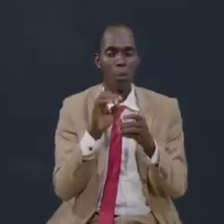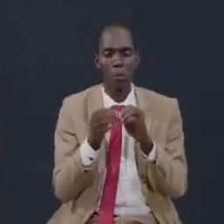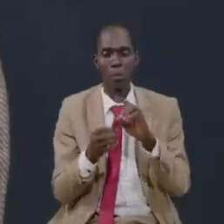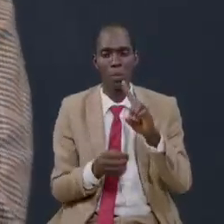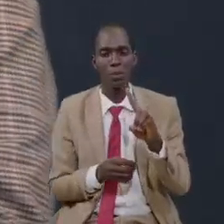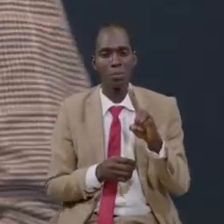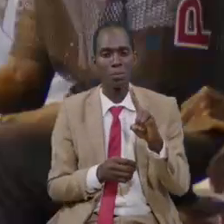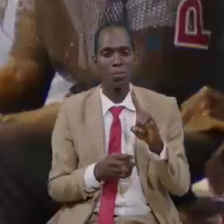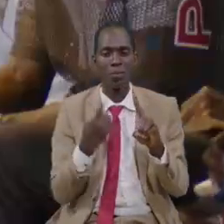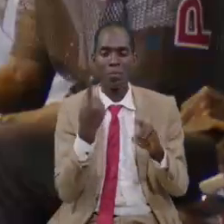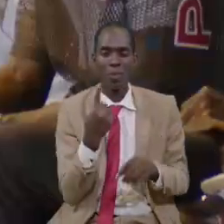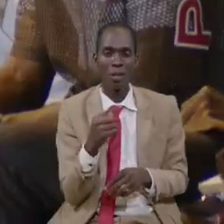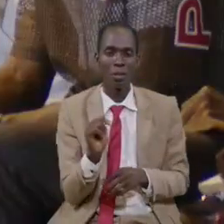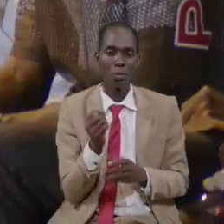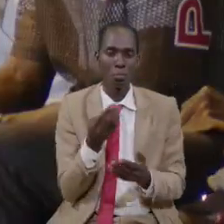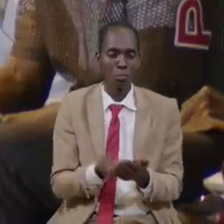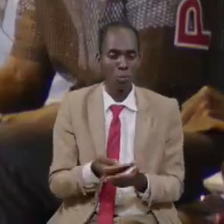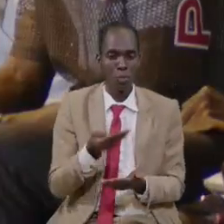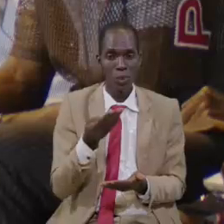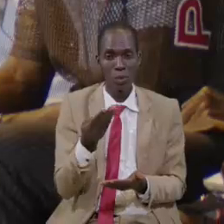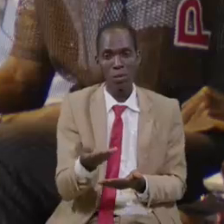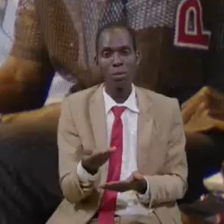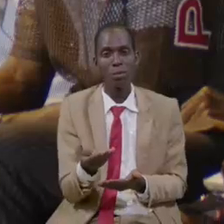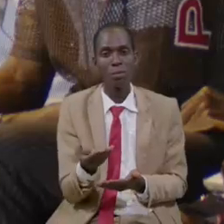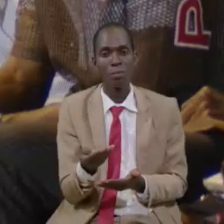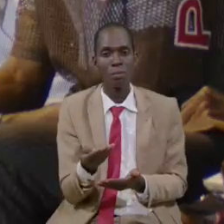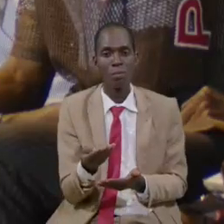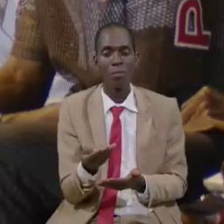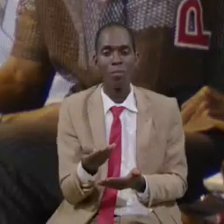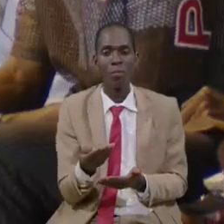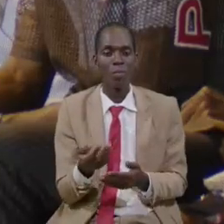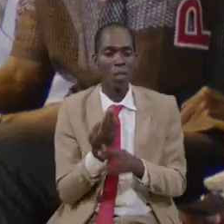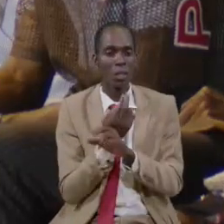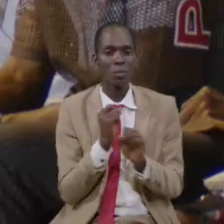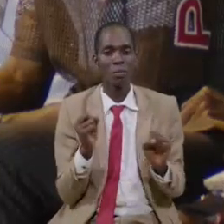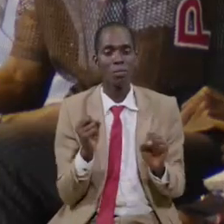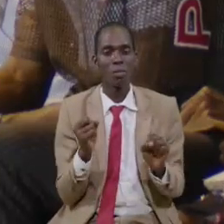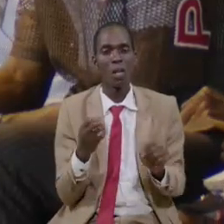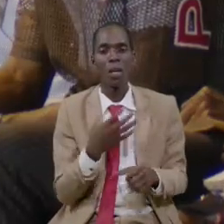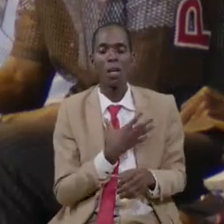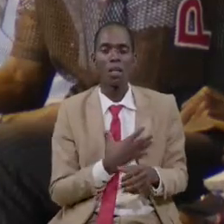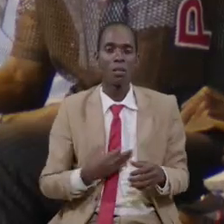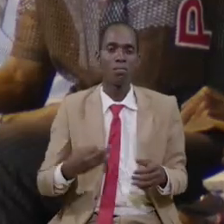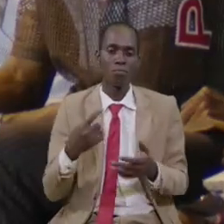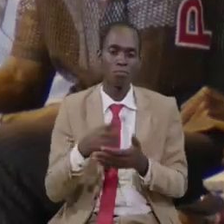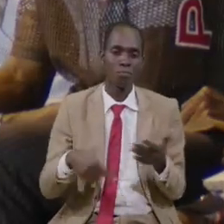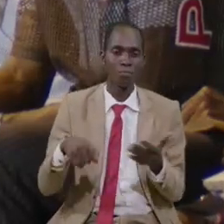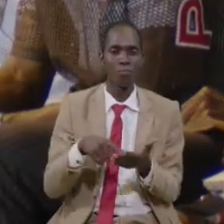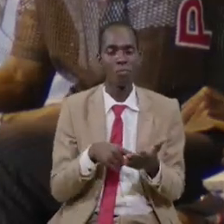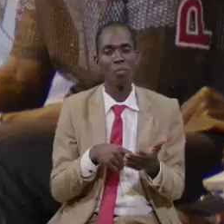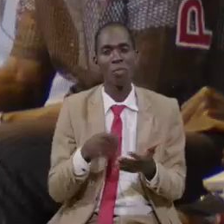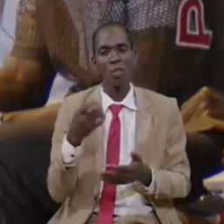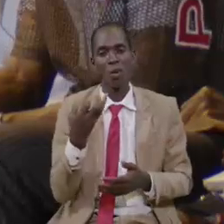at the purchased redemption and remission for